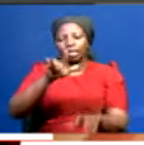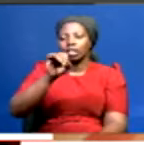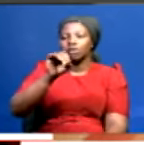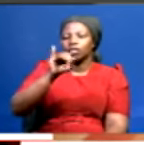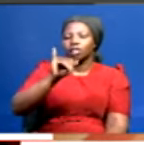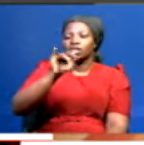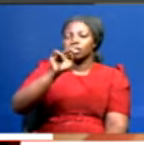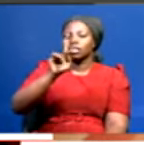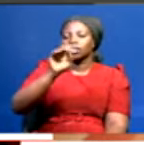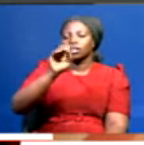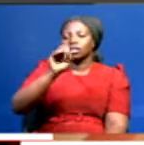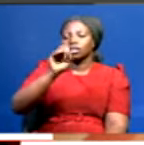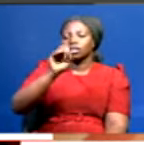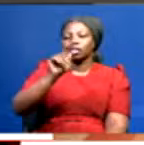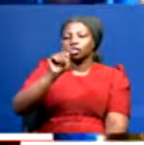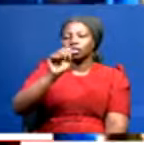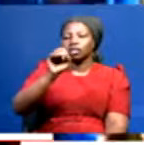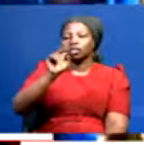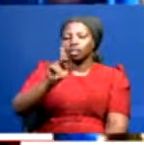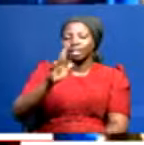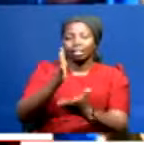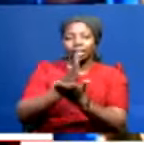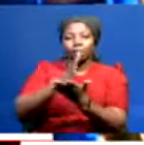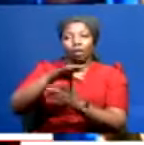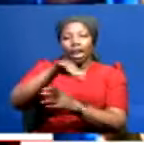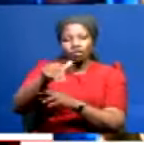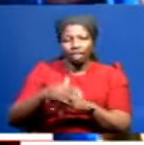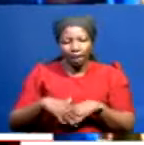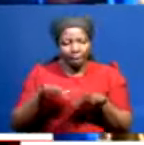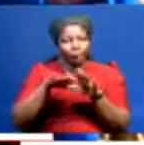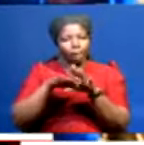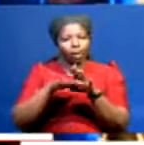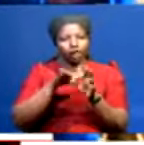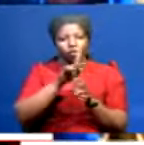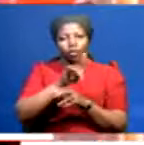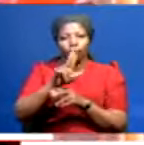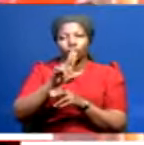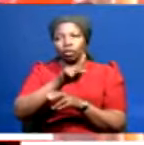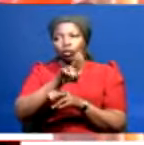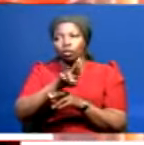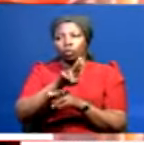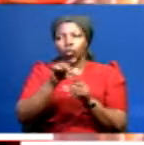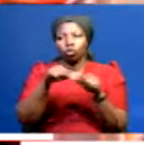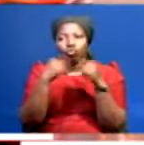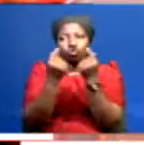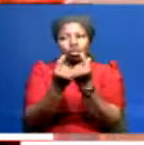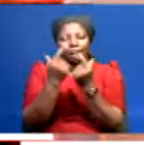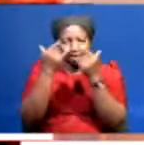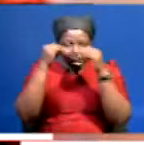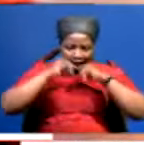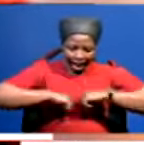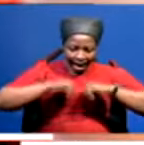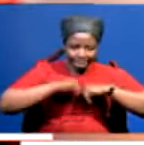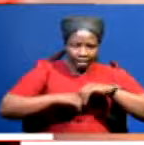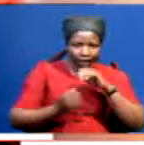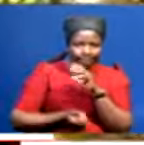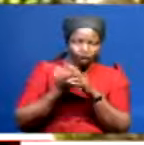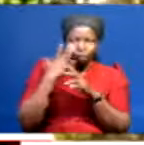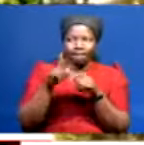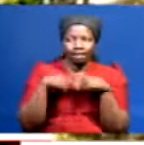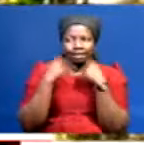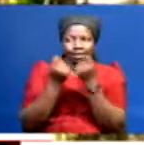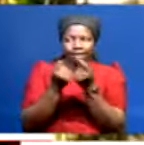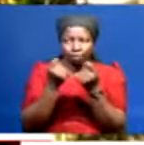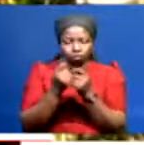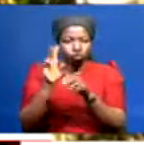Kajiado County. Members of Kuku Group Ranch agreed to form an inclusive task force to oversee the subdivision process of the